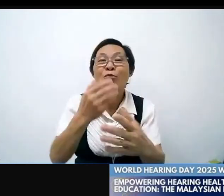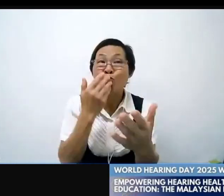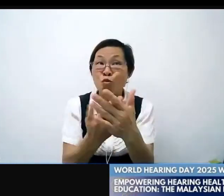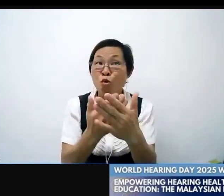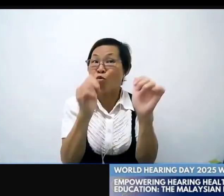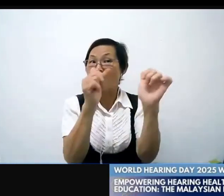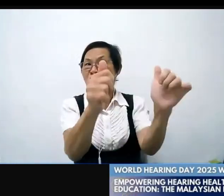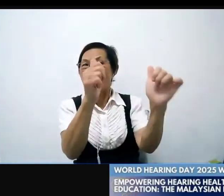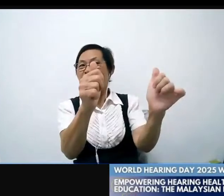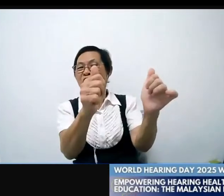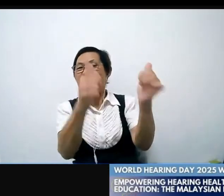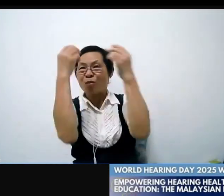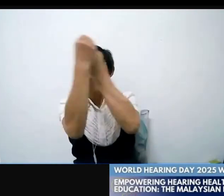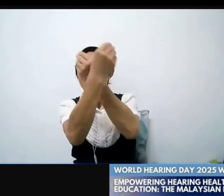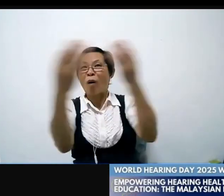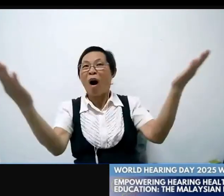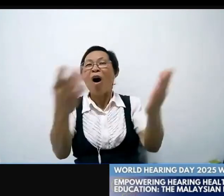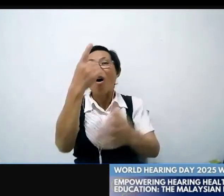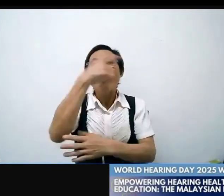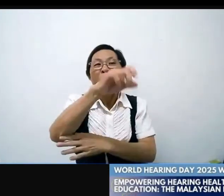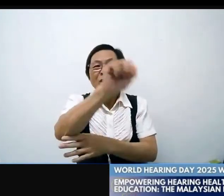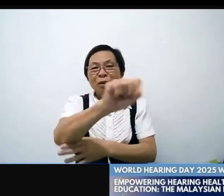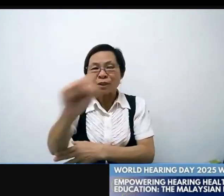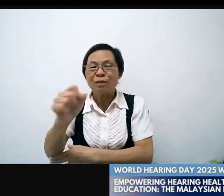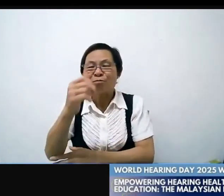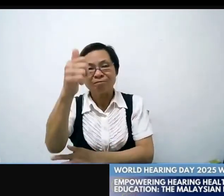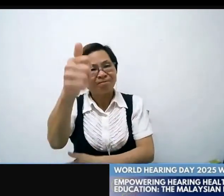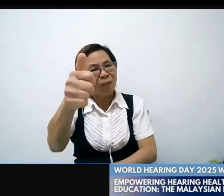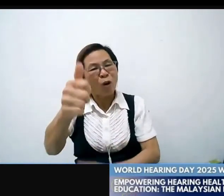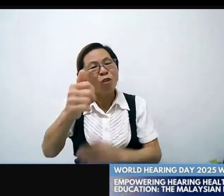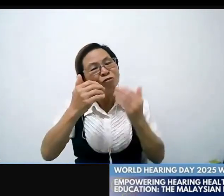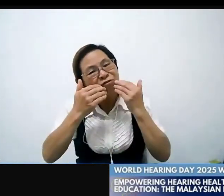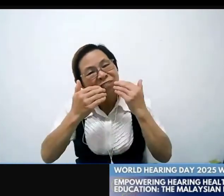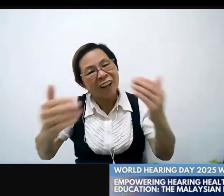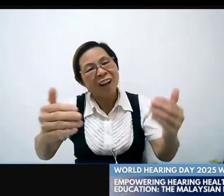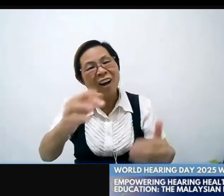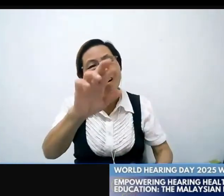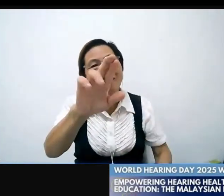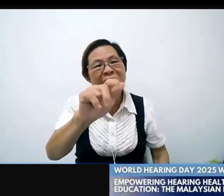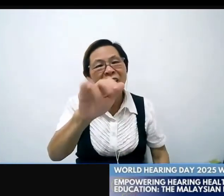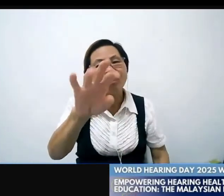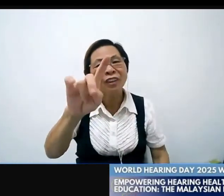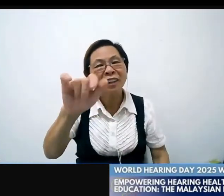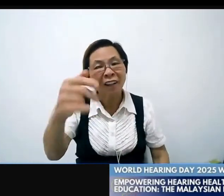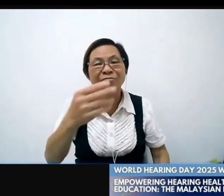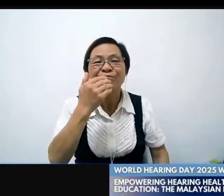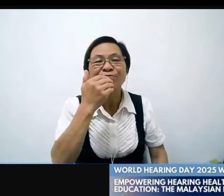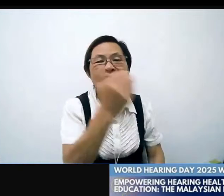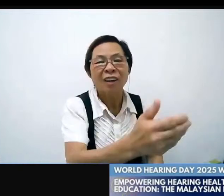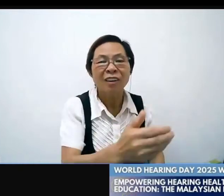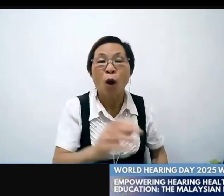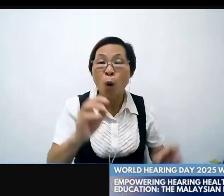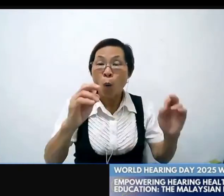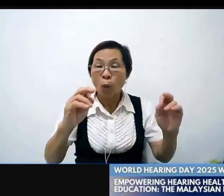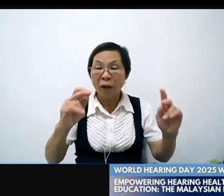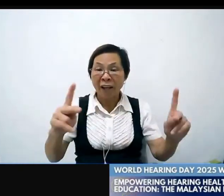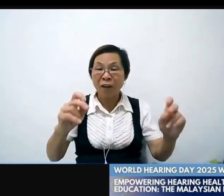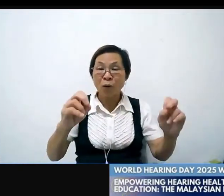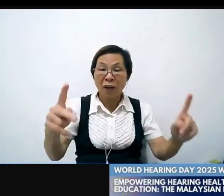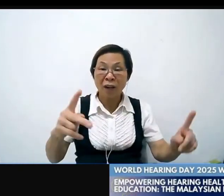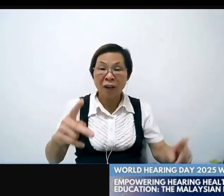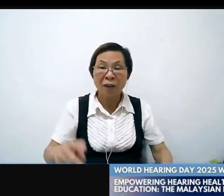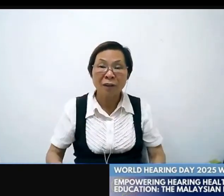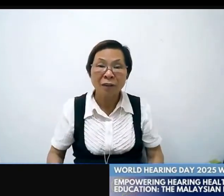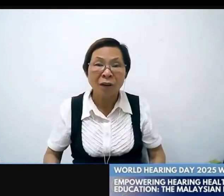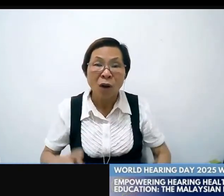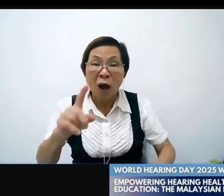for especially for the SEAMEO SEN also. Thank you, Rafida. Okay, I took